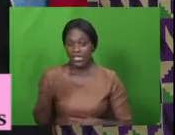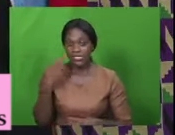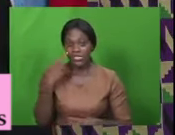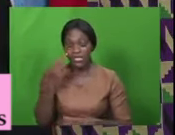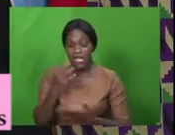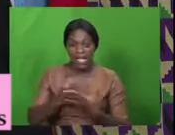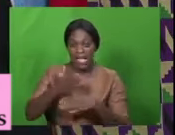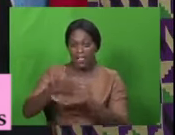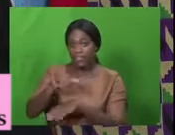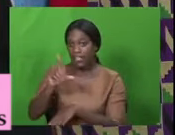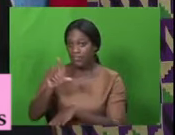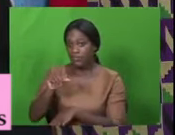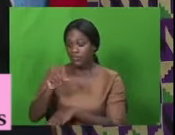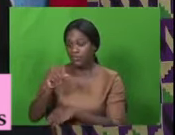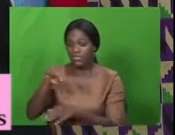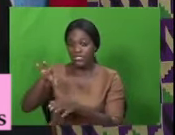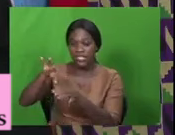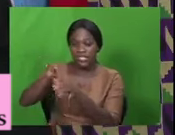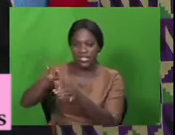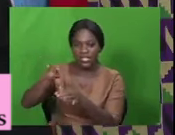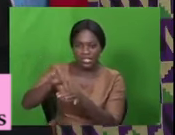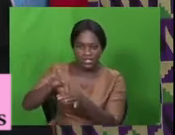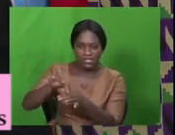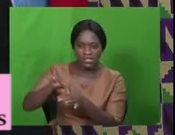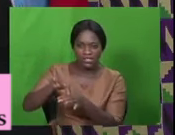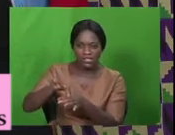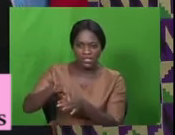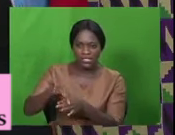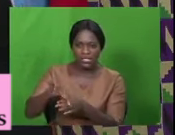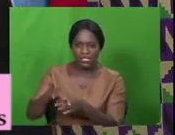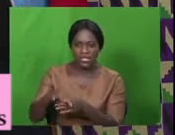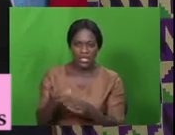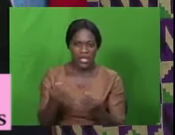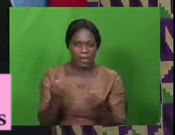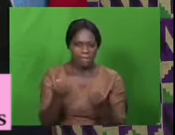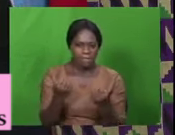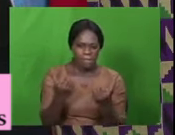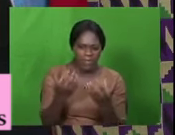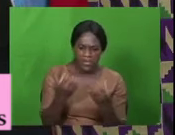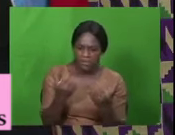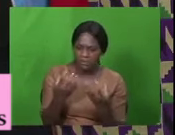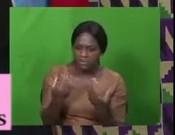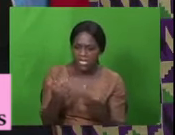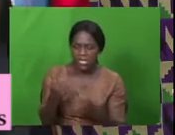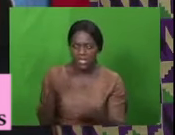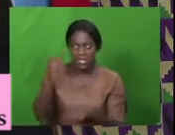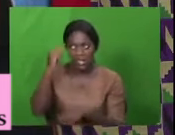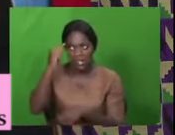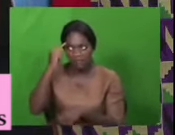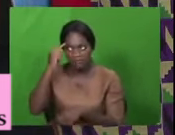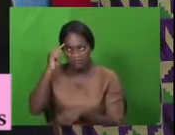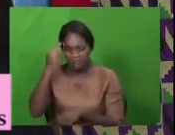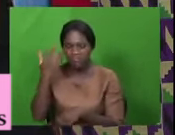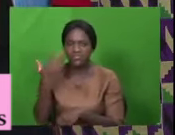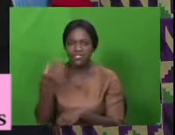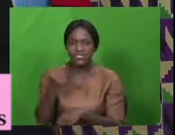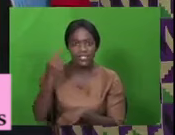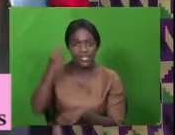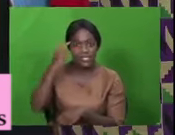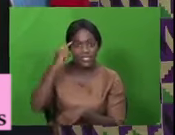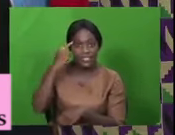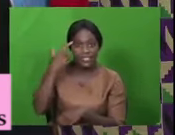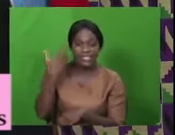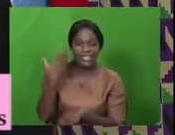2020 elections, many cynics and skeptics predicted a doomsday